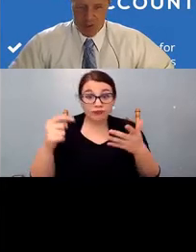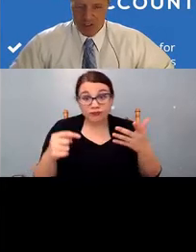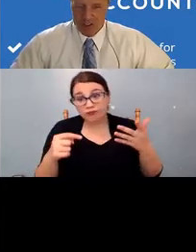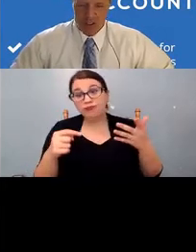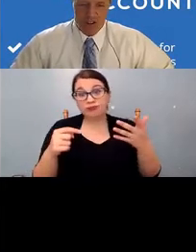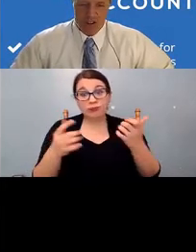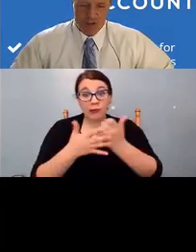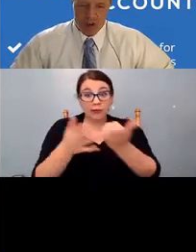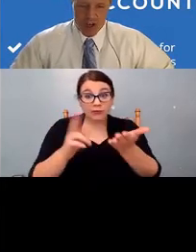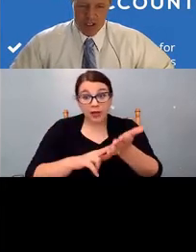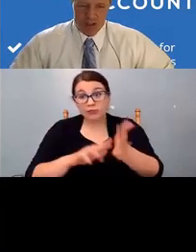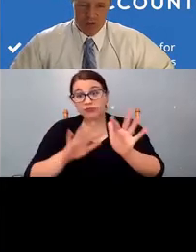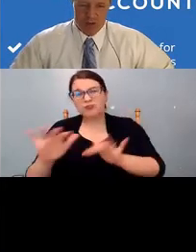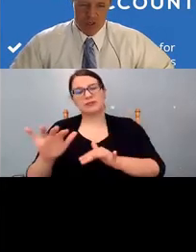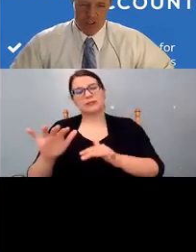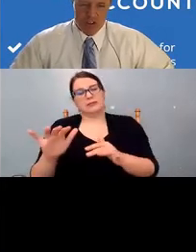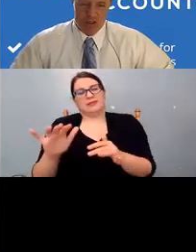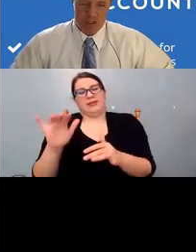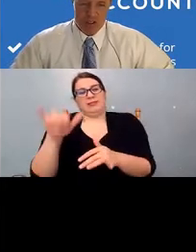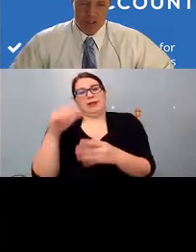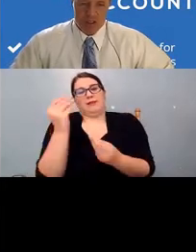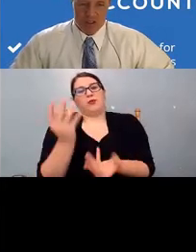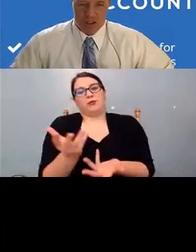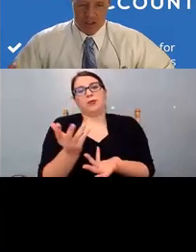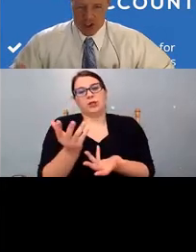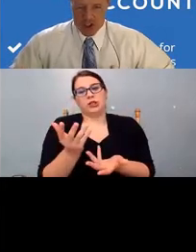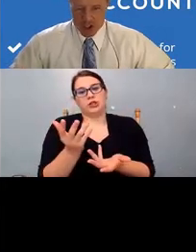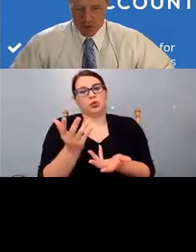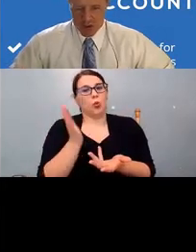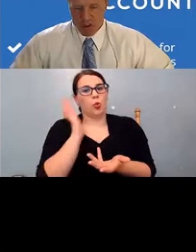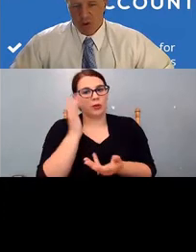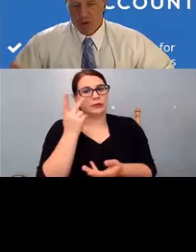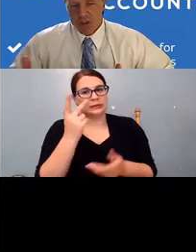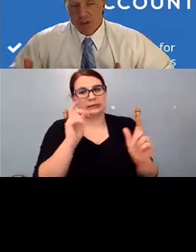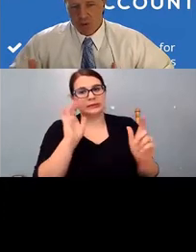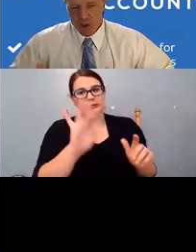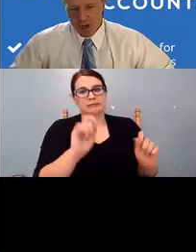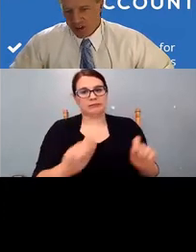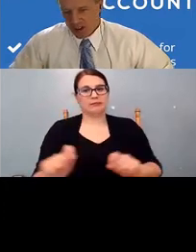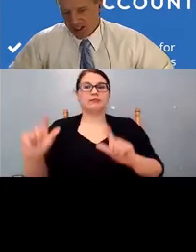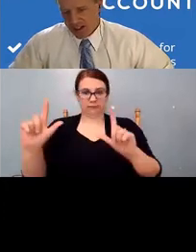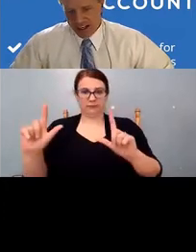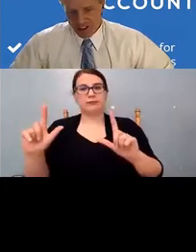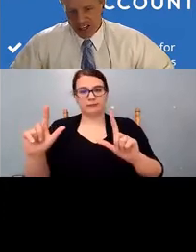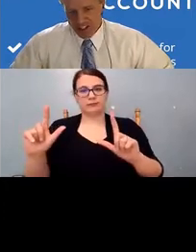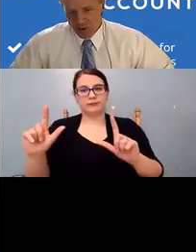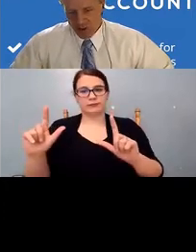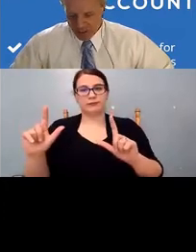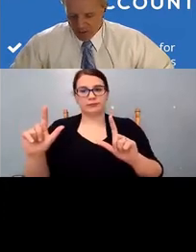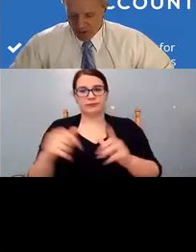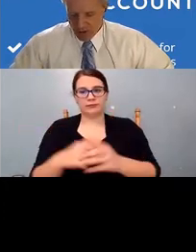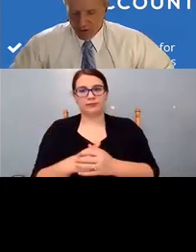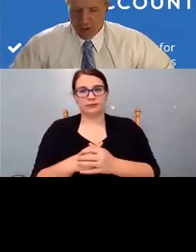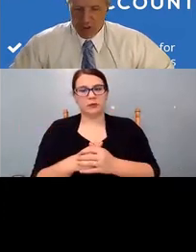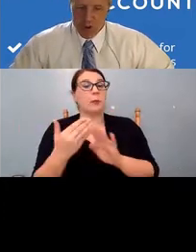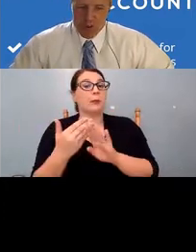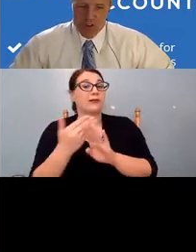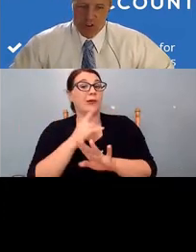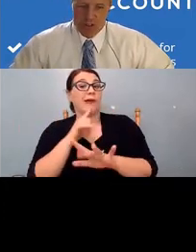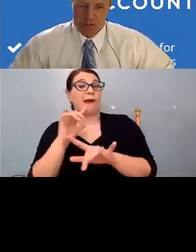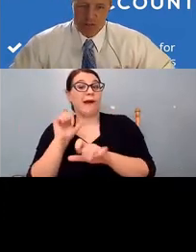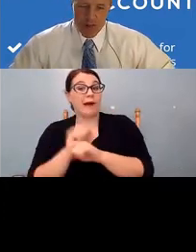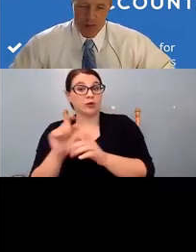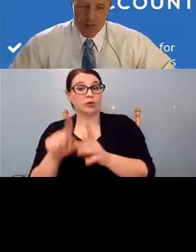enrollment process, just a variety of information to share with you prior to then actually entering into the